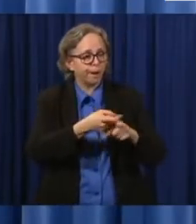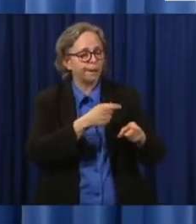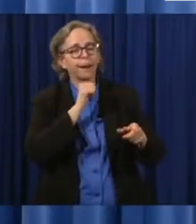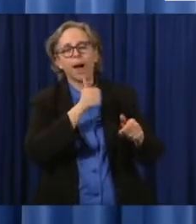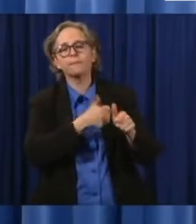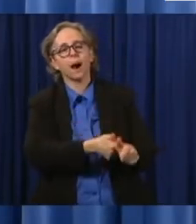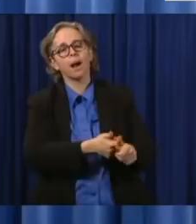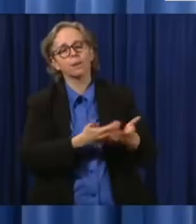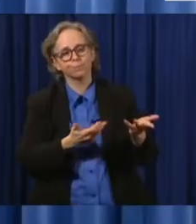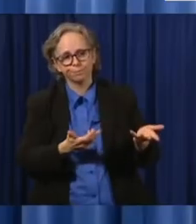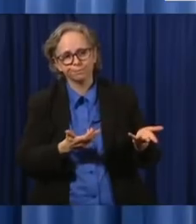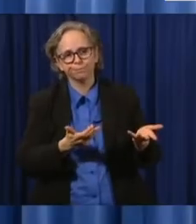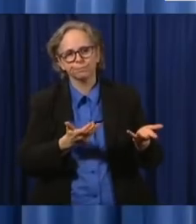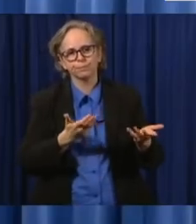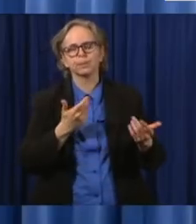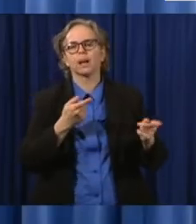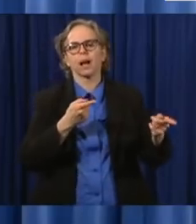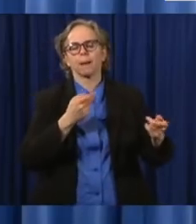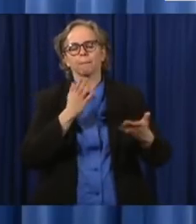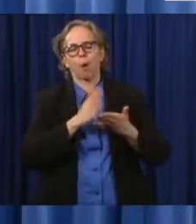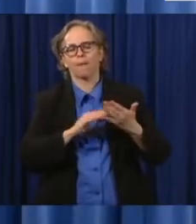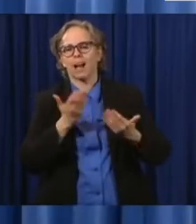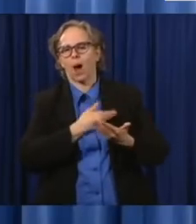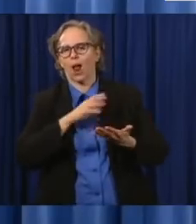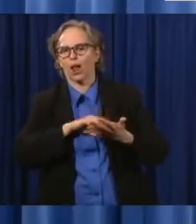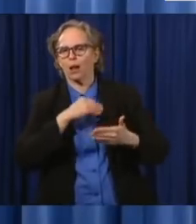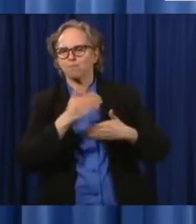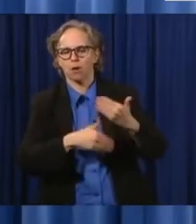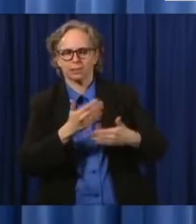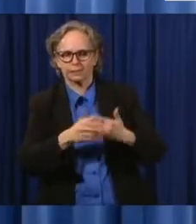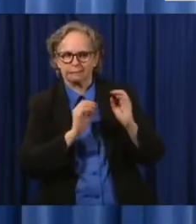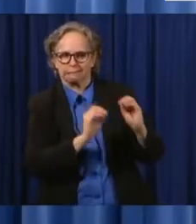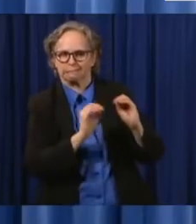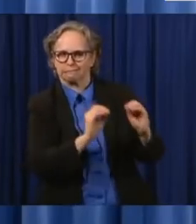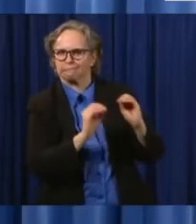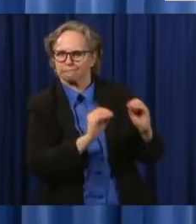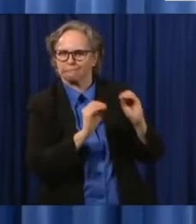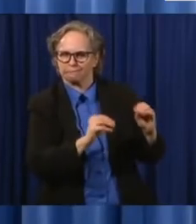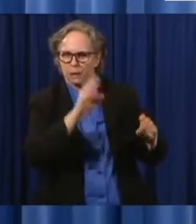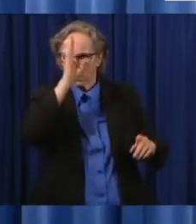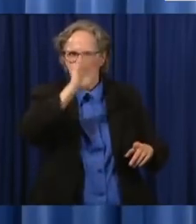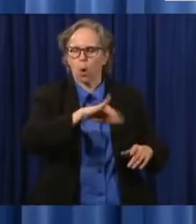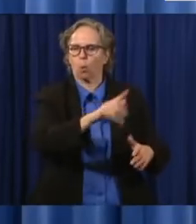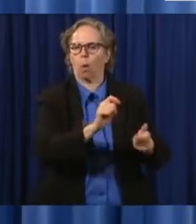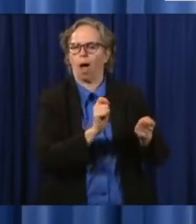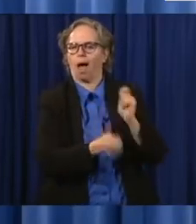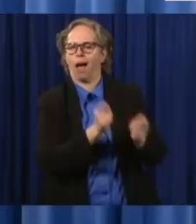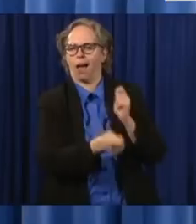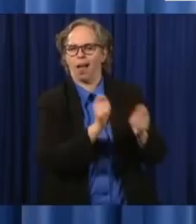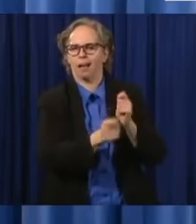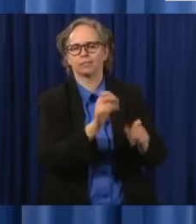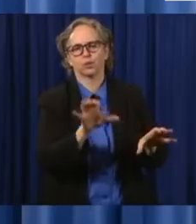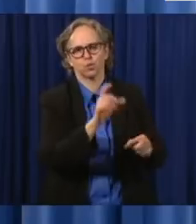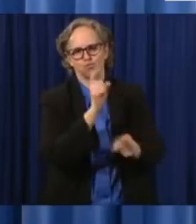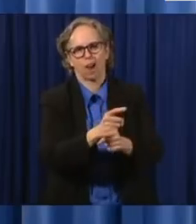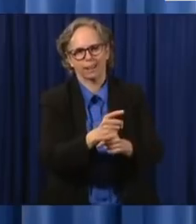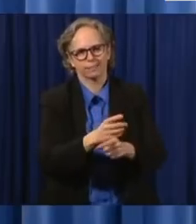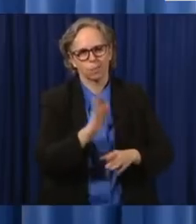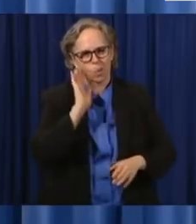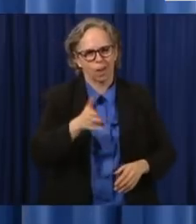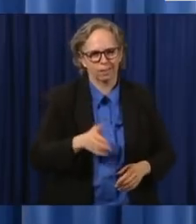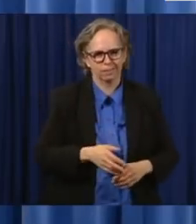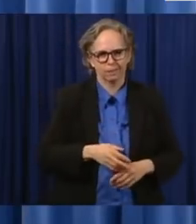learning process and assume that they're going to get it right as they get crowds on Friday and Saturday and Sunday and